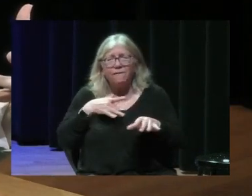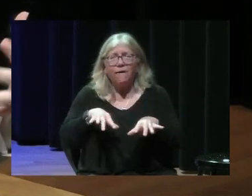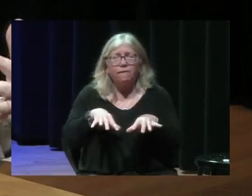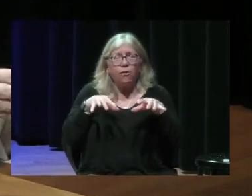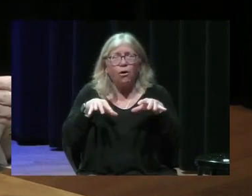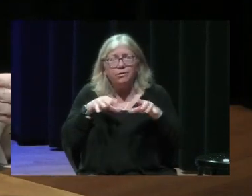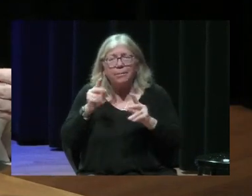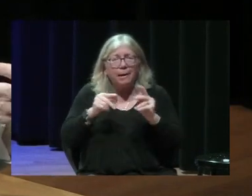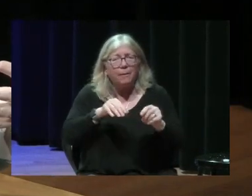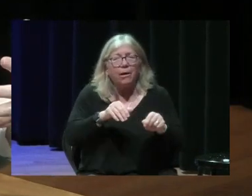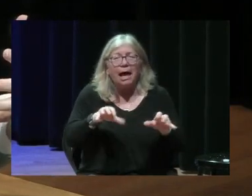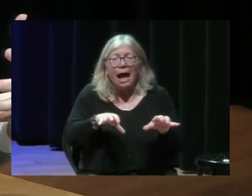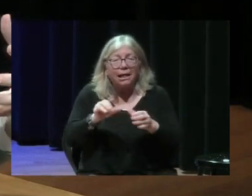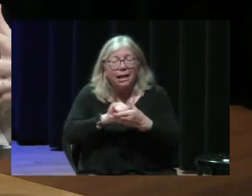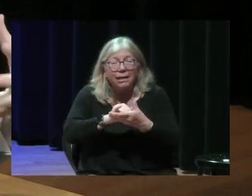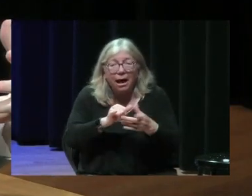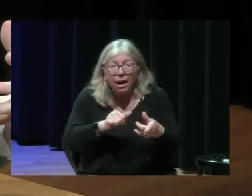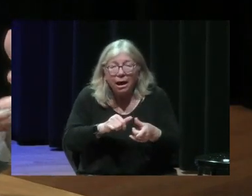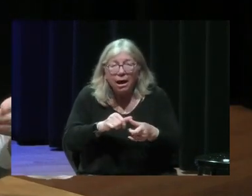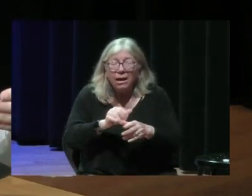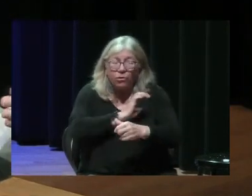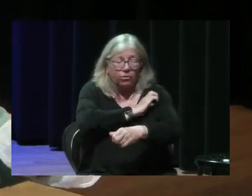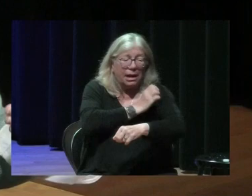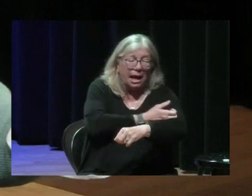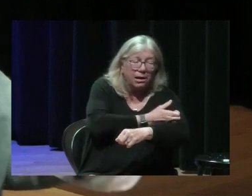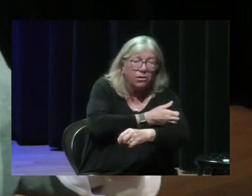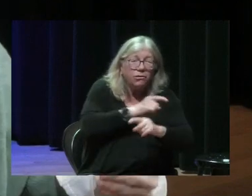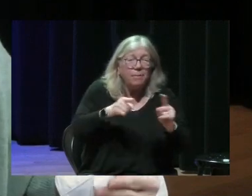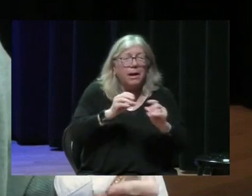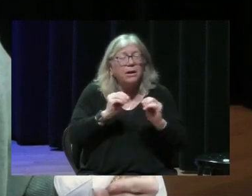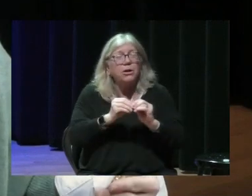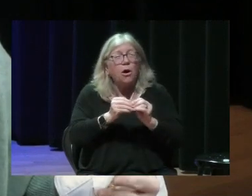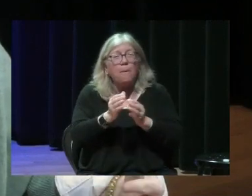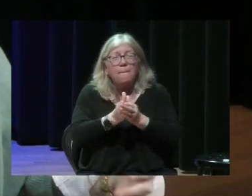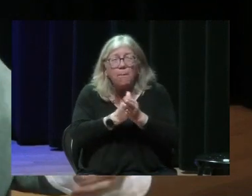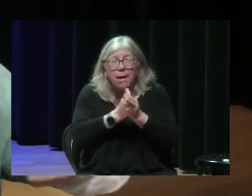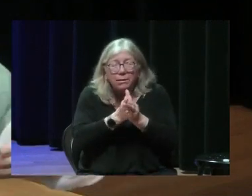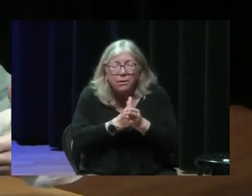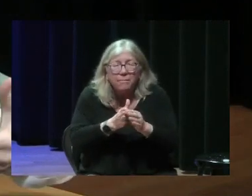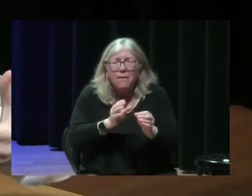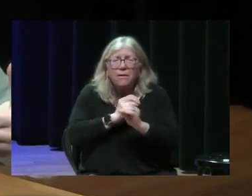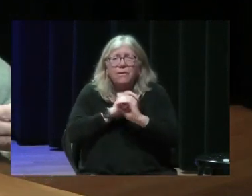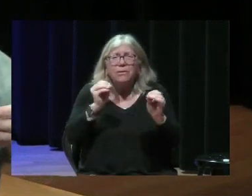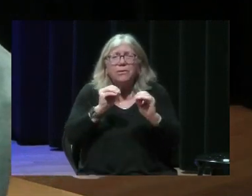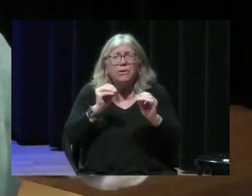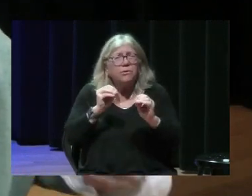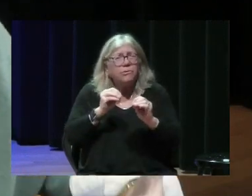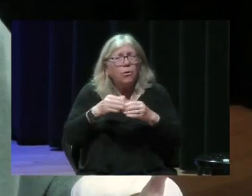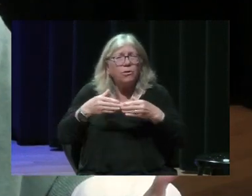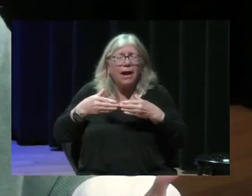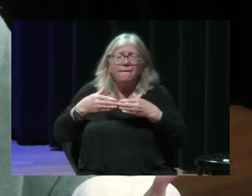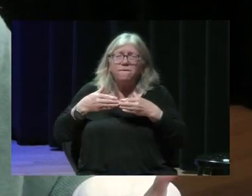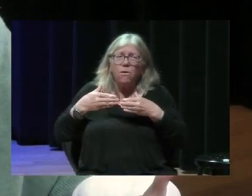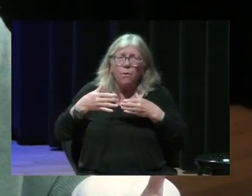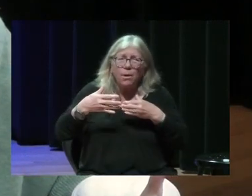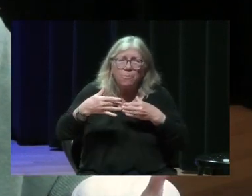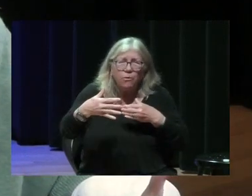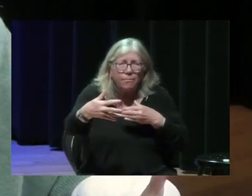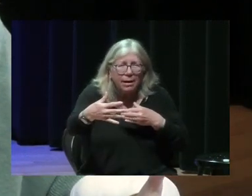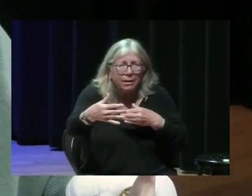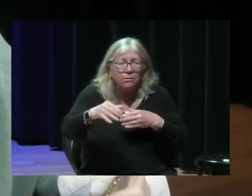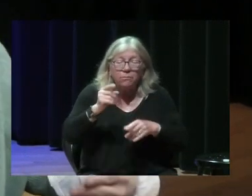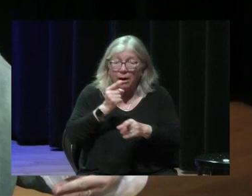when people act like that, because there is an energy, but there is no momentum to that. There is no forward movement from a moment like